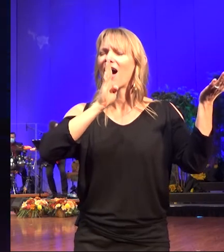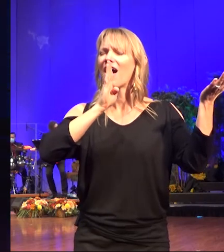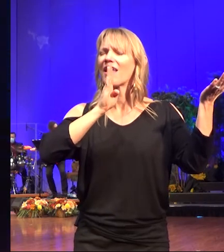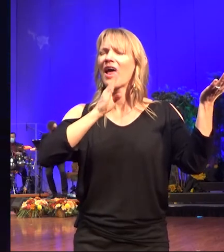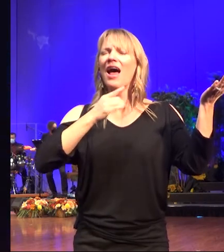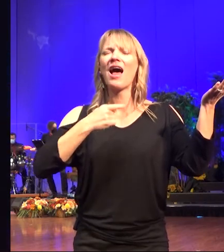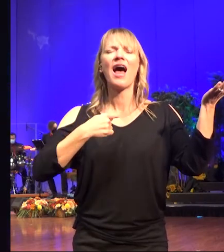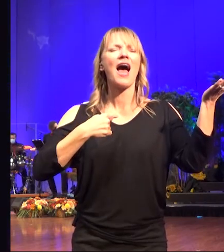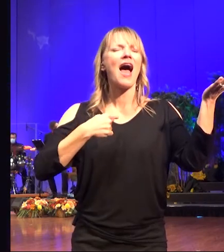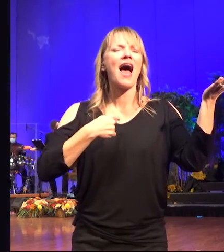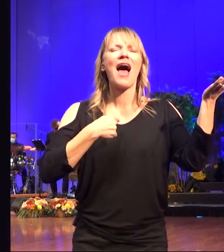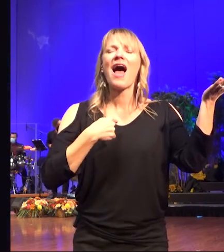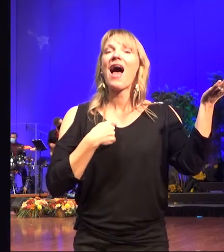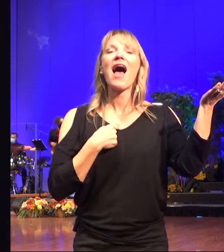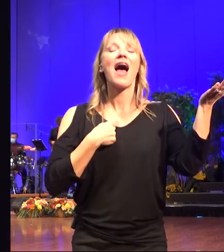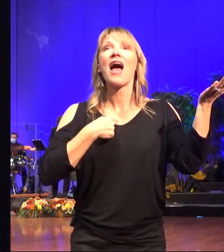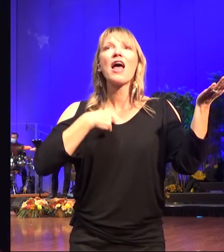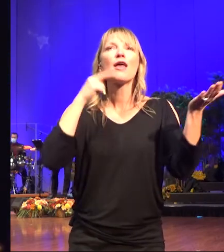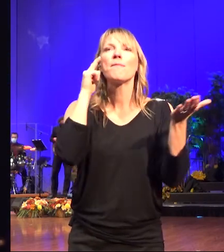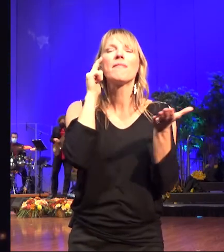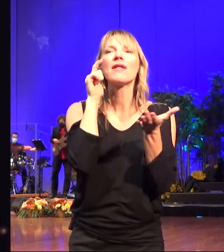Yes,